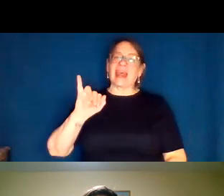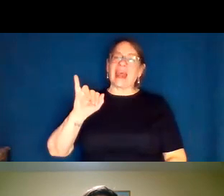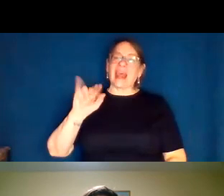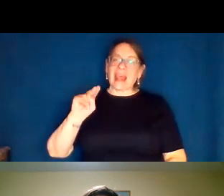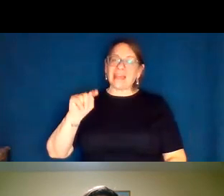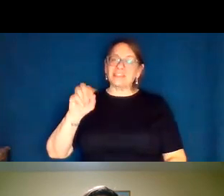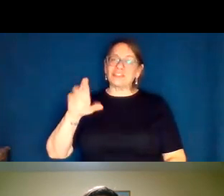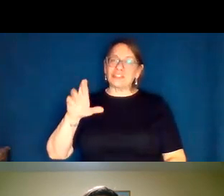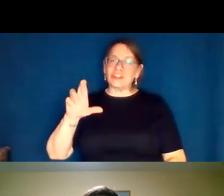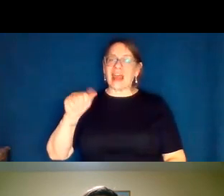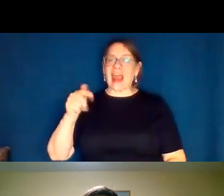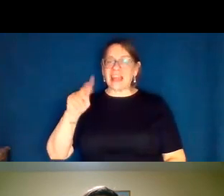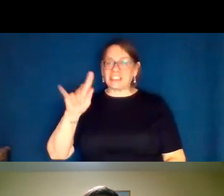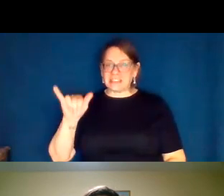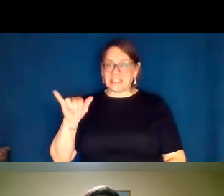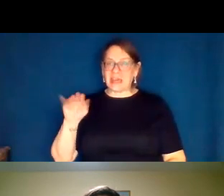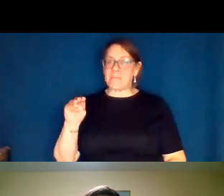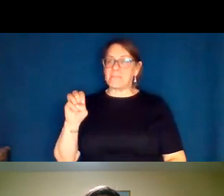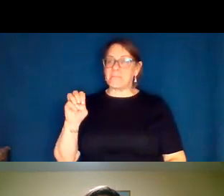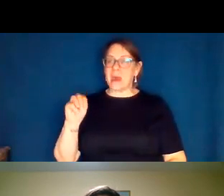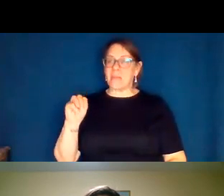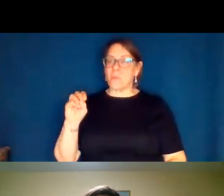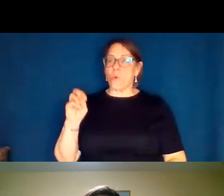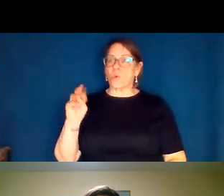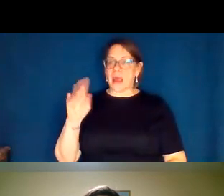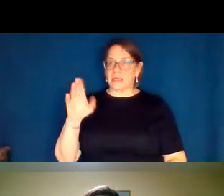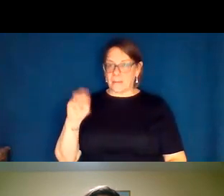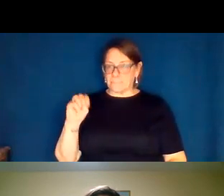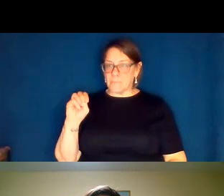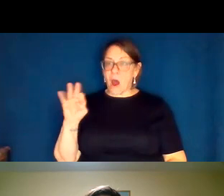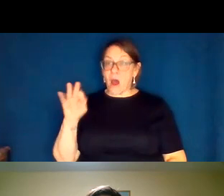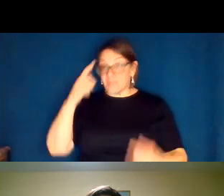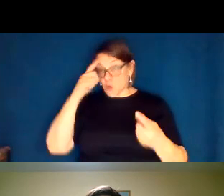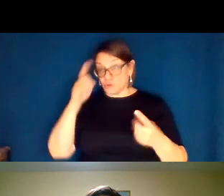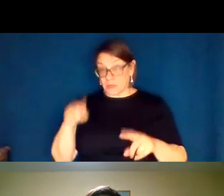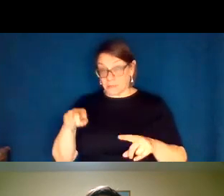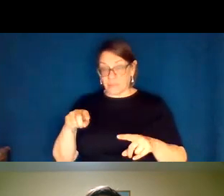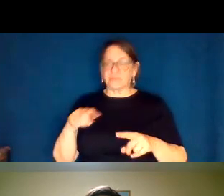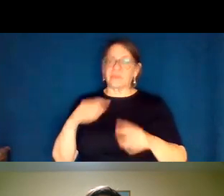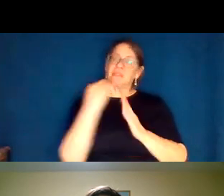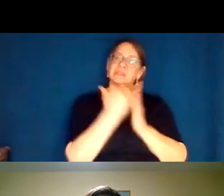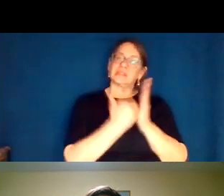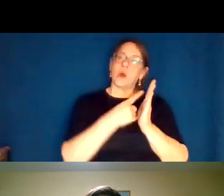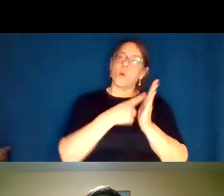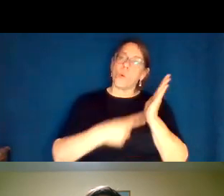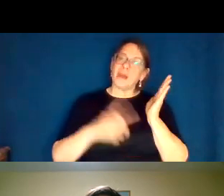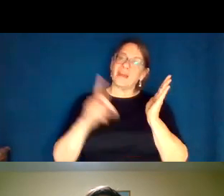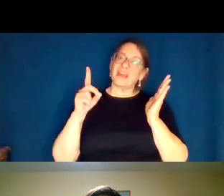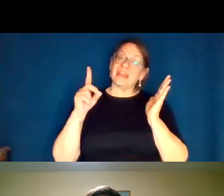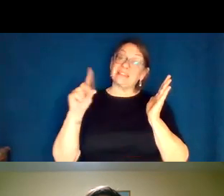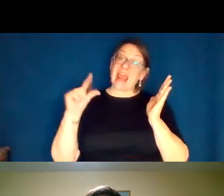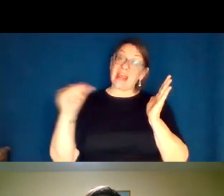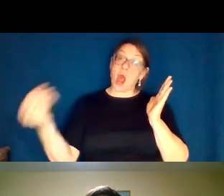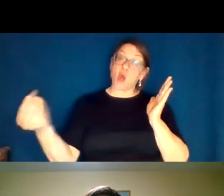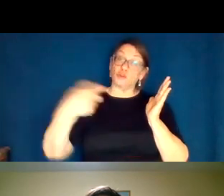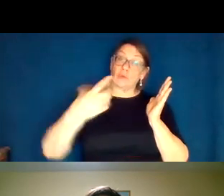of understanding essentially lays out at a very high level what the data contributor and what